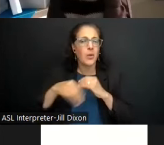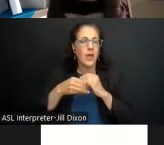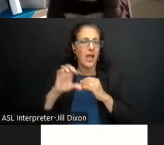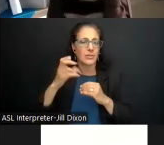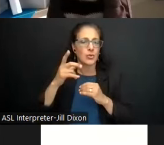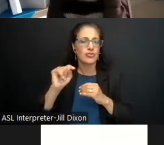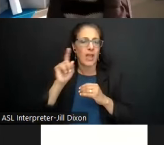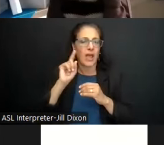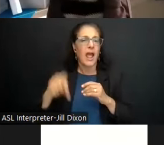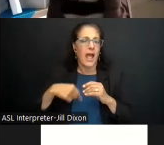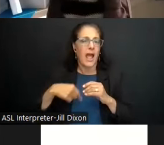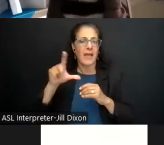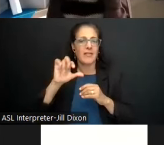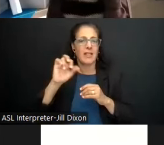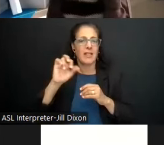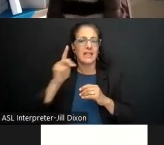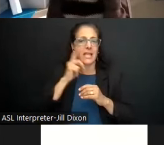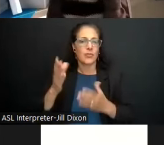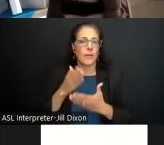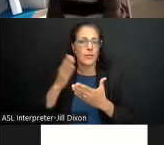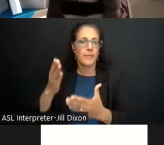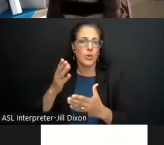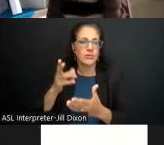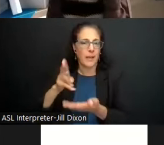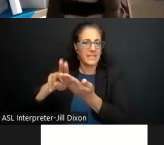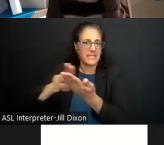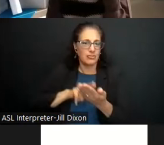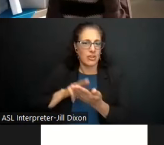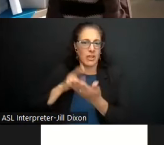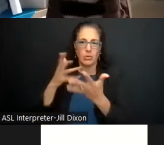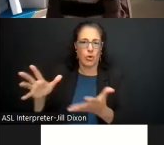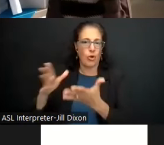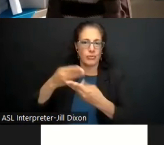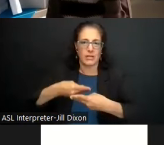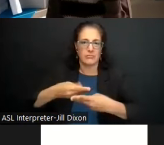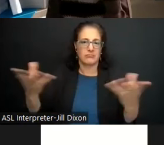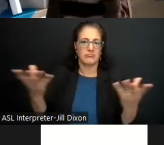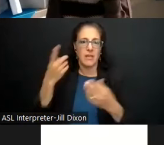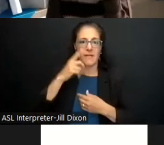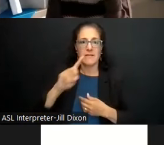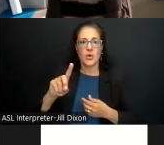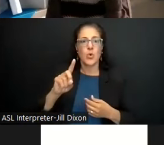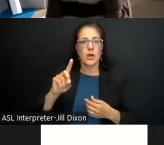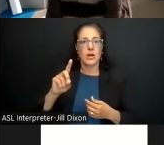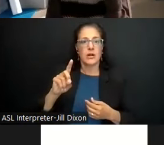for a proposal, a petition that went around for a